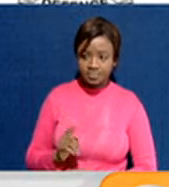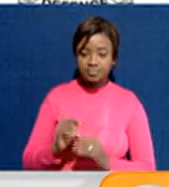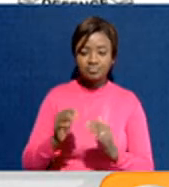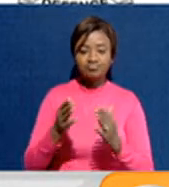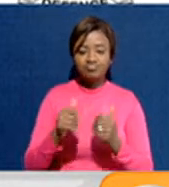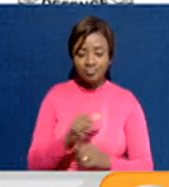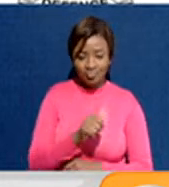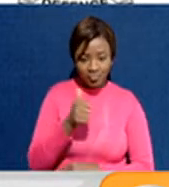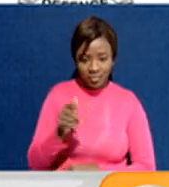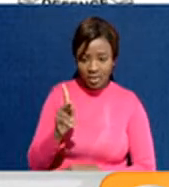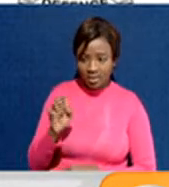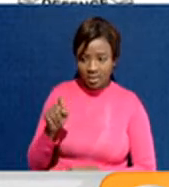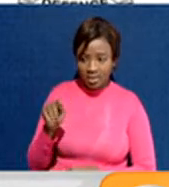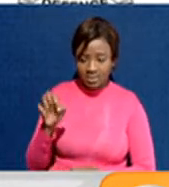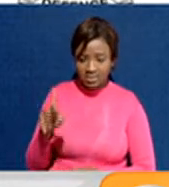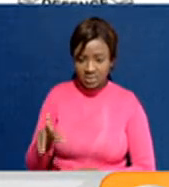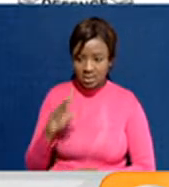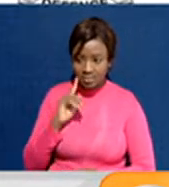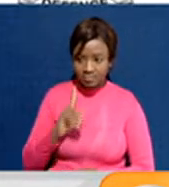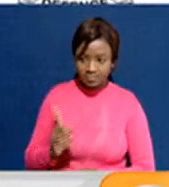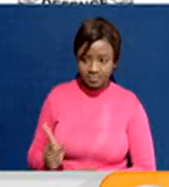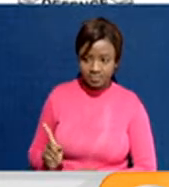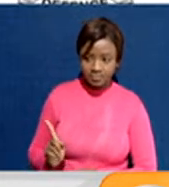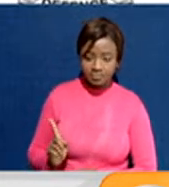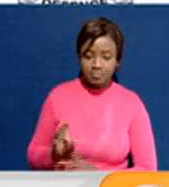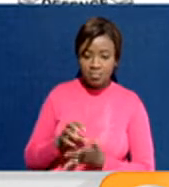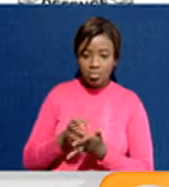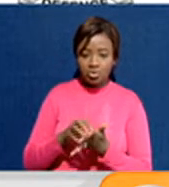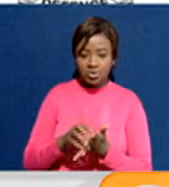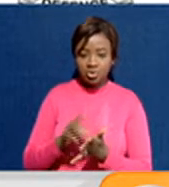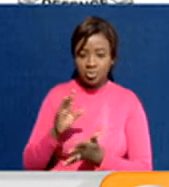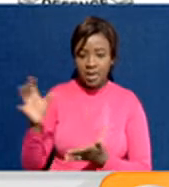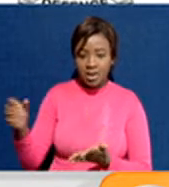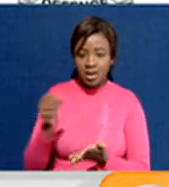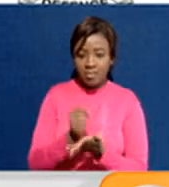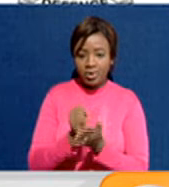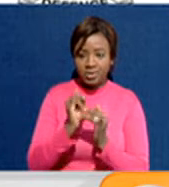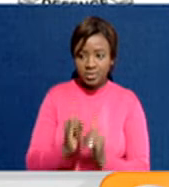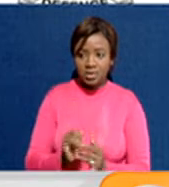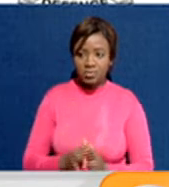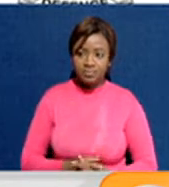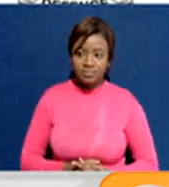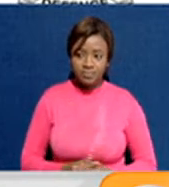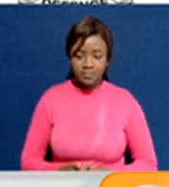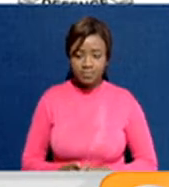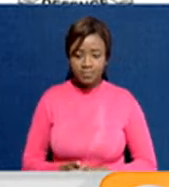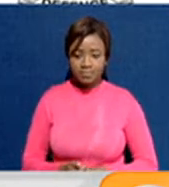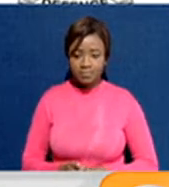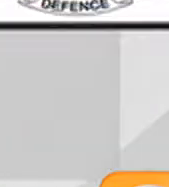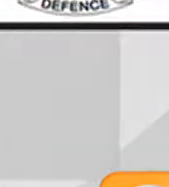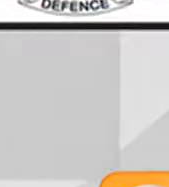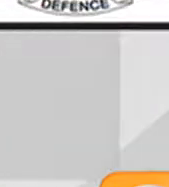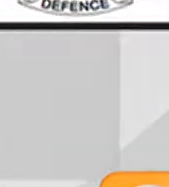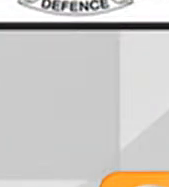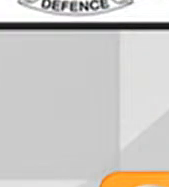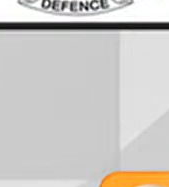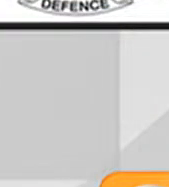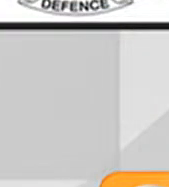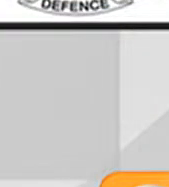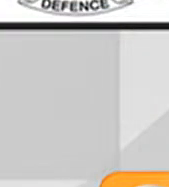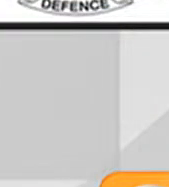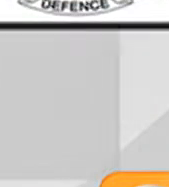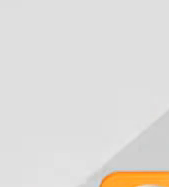David Keter was promoted to Major General and appointed the Assistant CDF Personnel and Logistics, while Brigadier Stephen